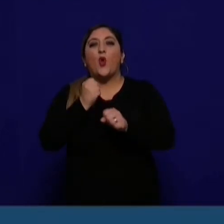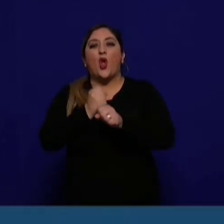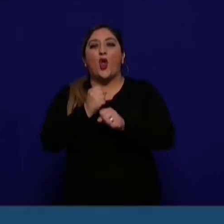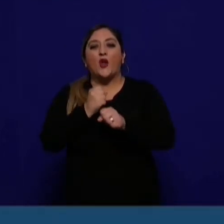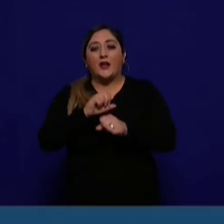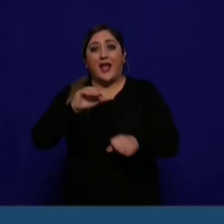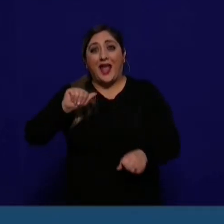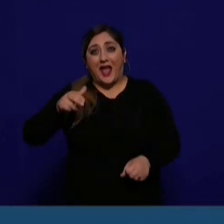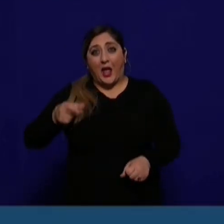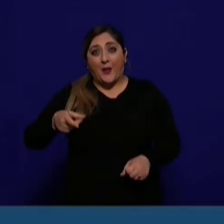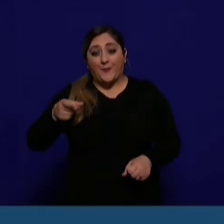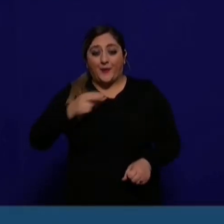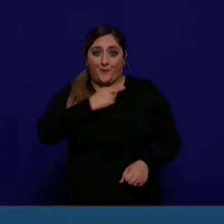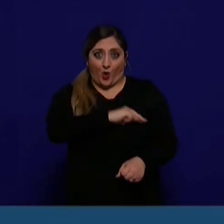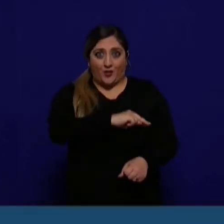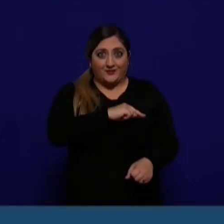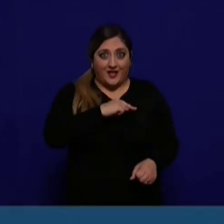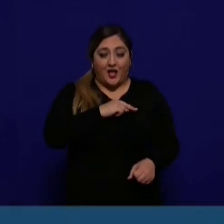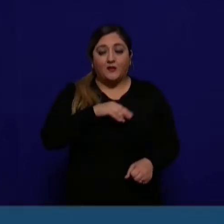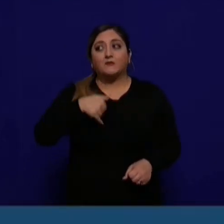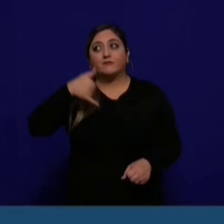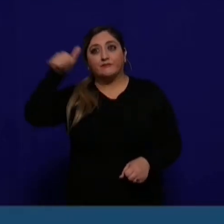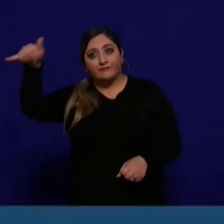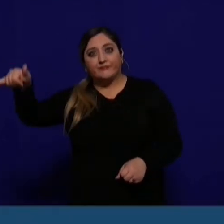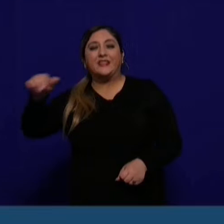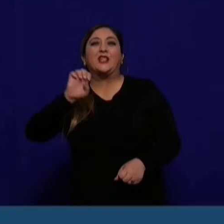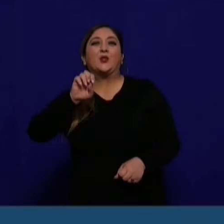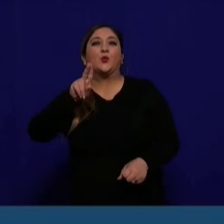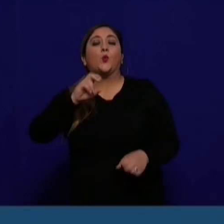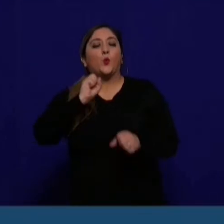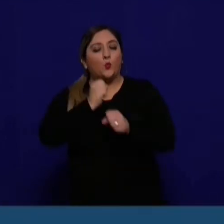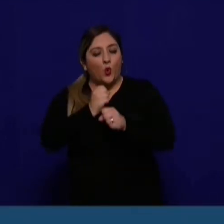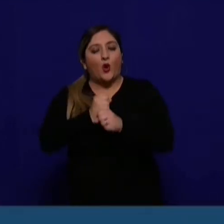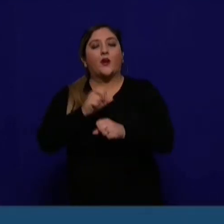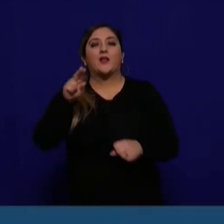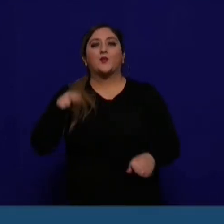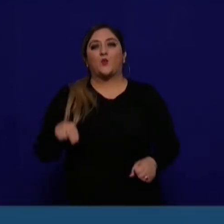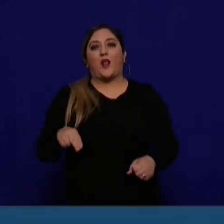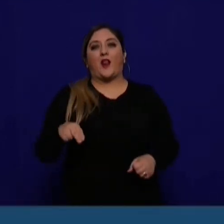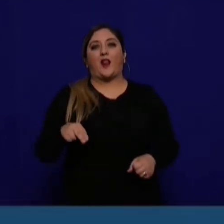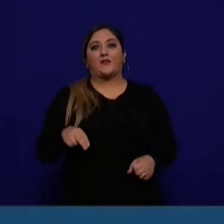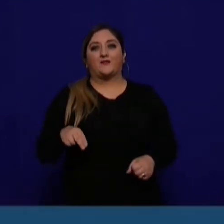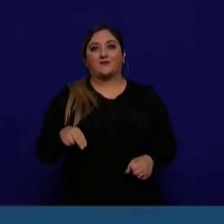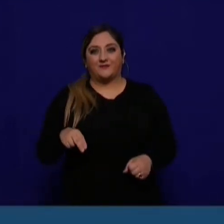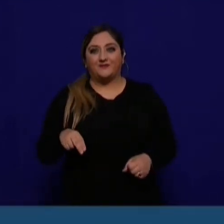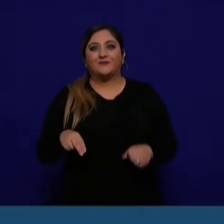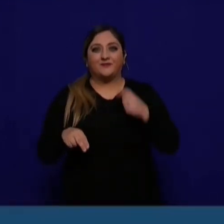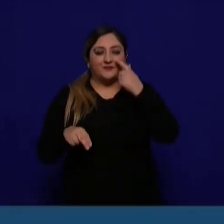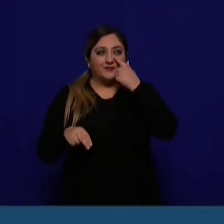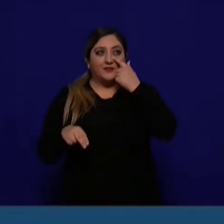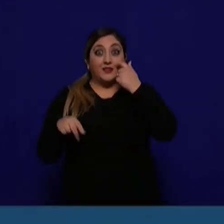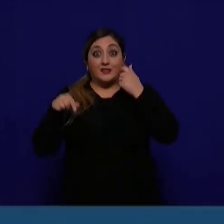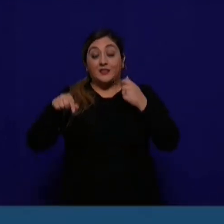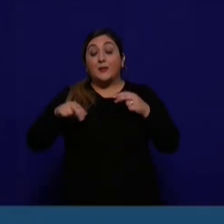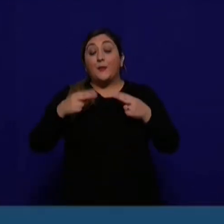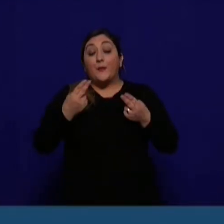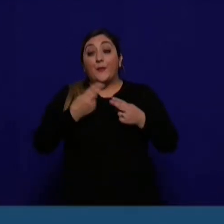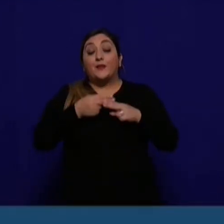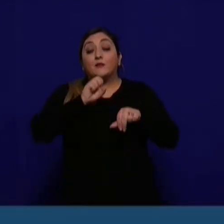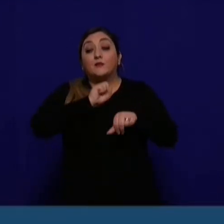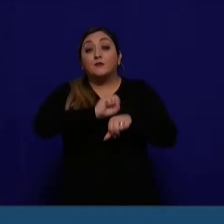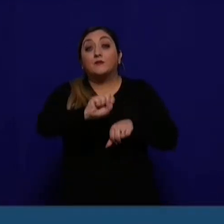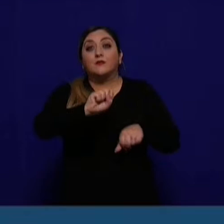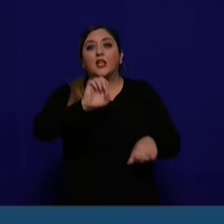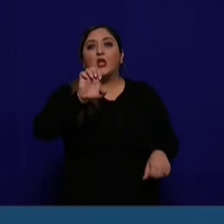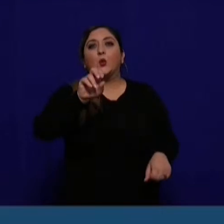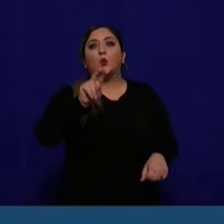contact tracing app on your mobile, as from today, this will work within an interoperable fashion, whereby if you